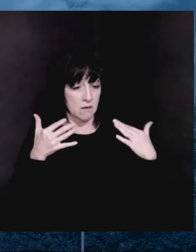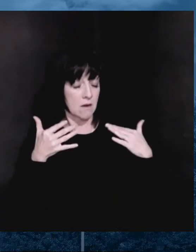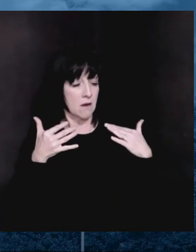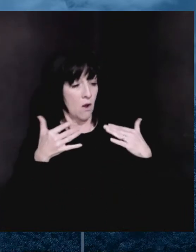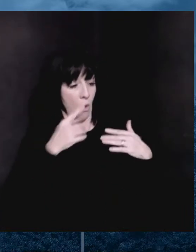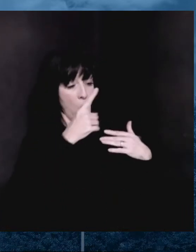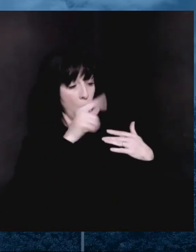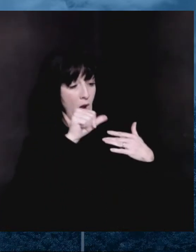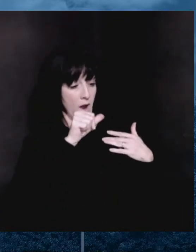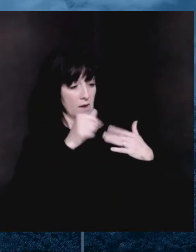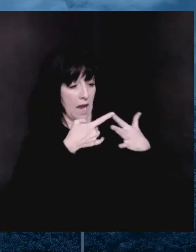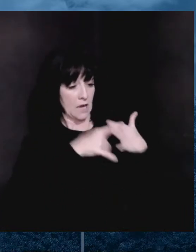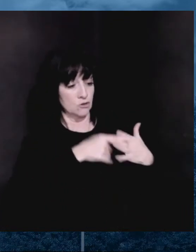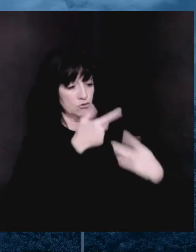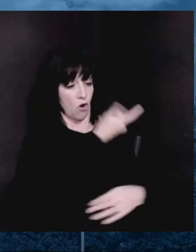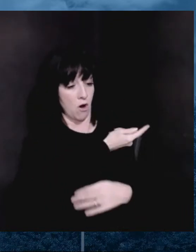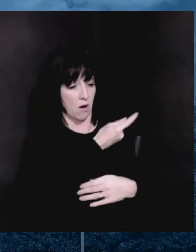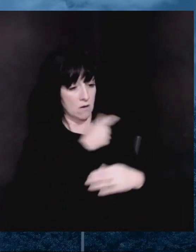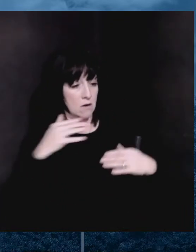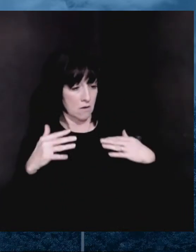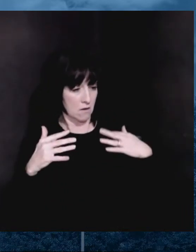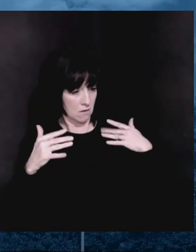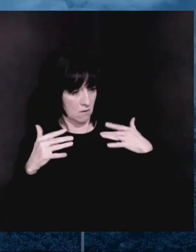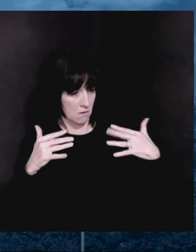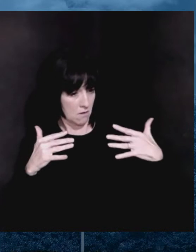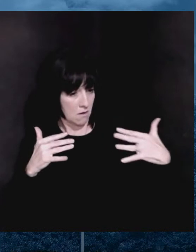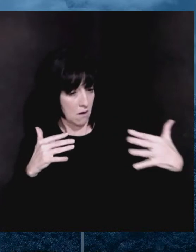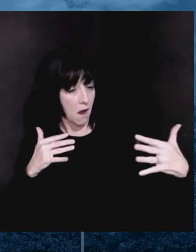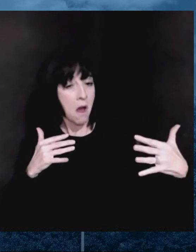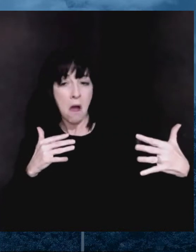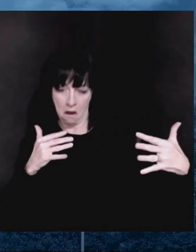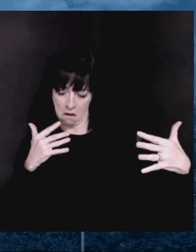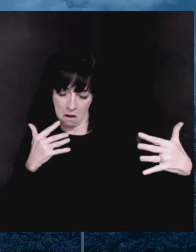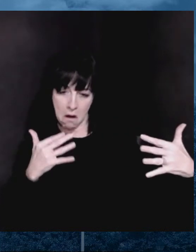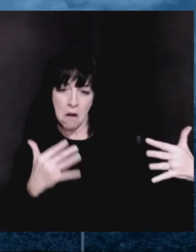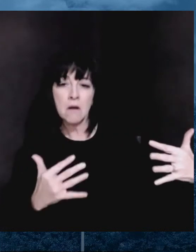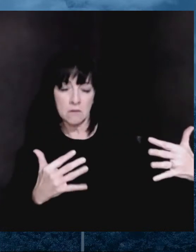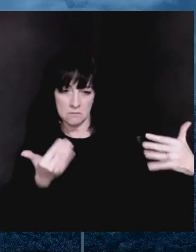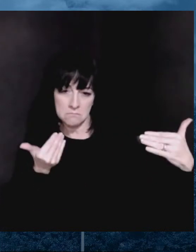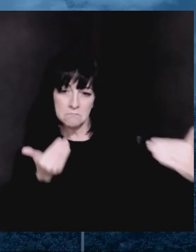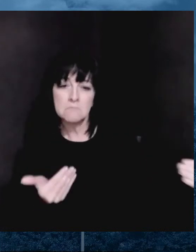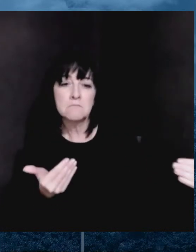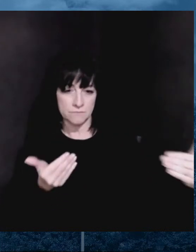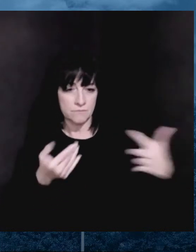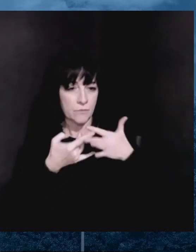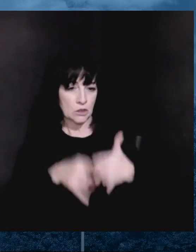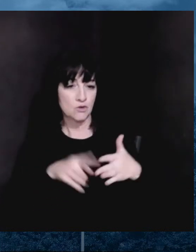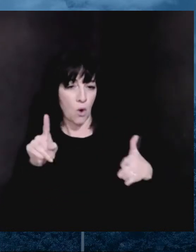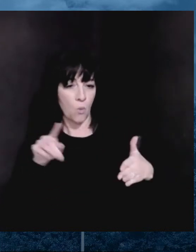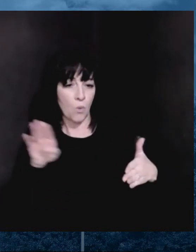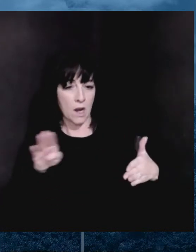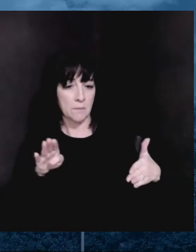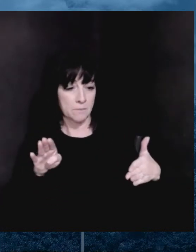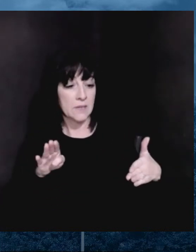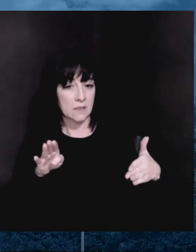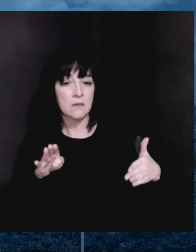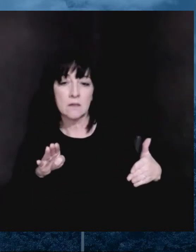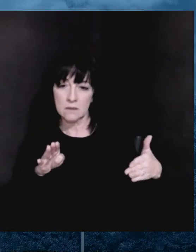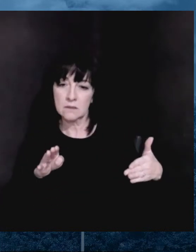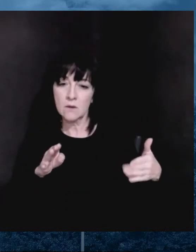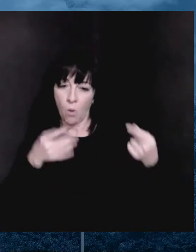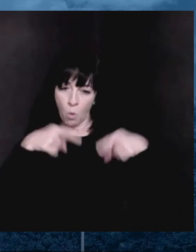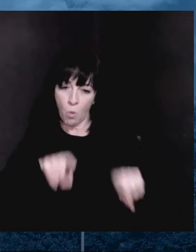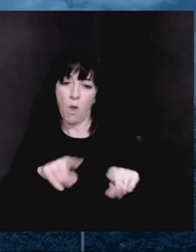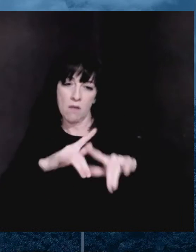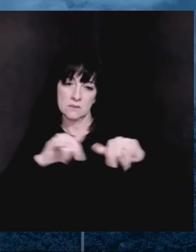overlapping phases. The schedule right now puts all of the the high-level long-term